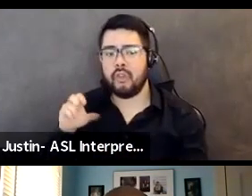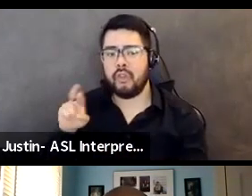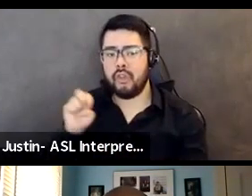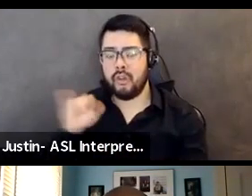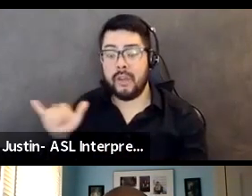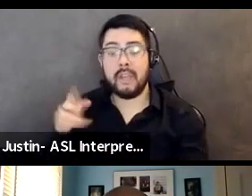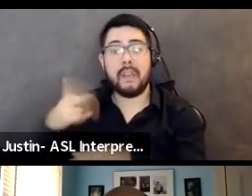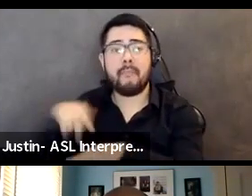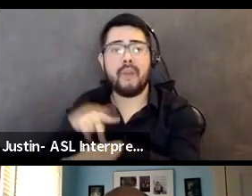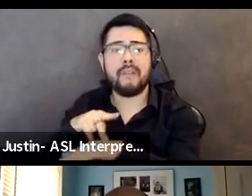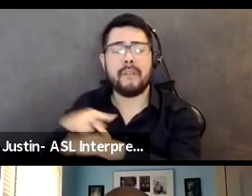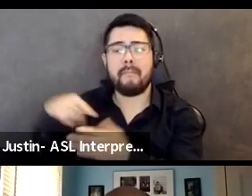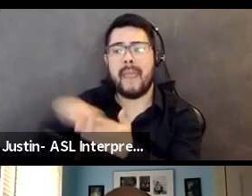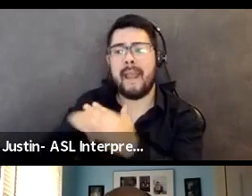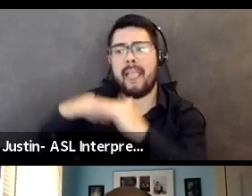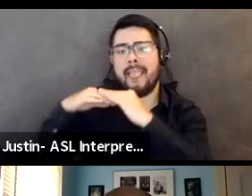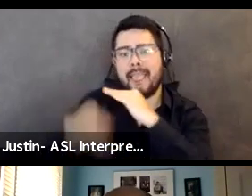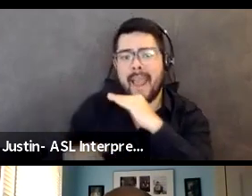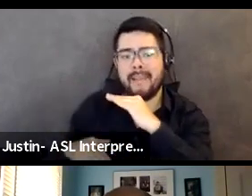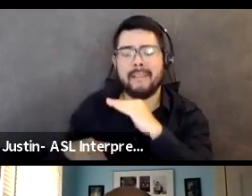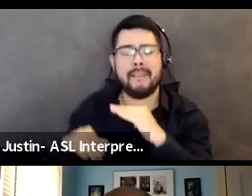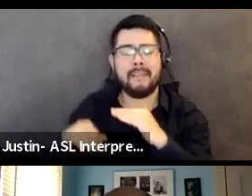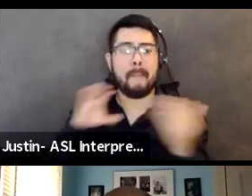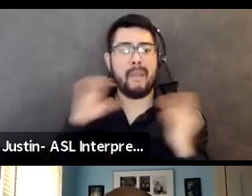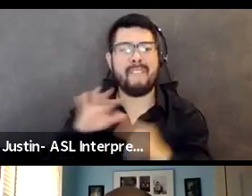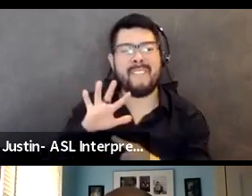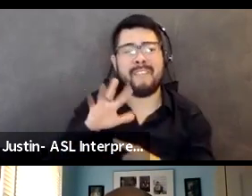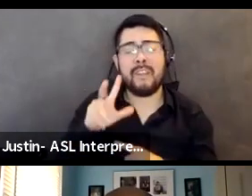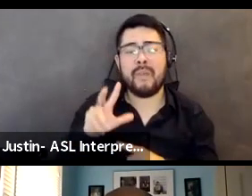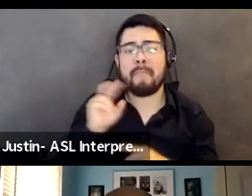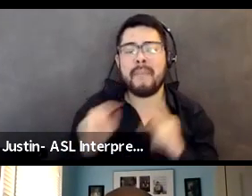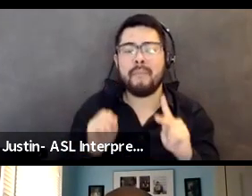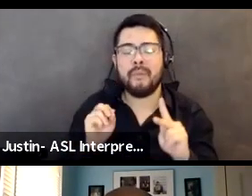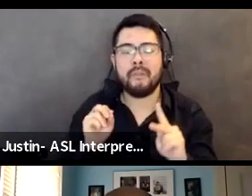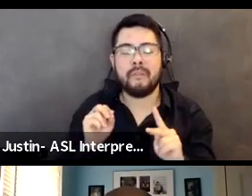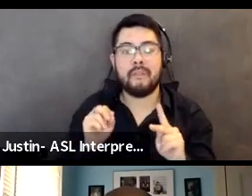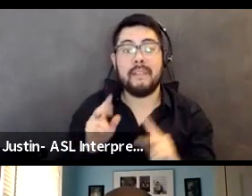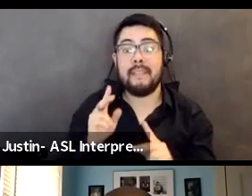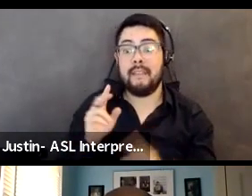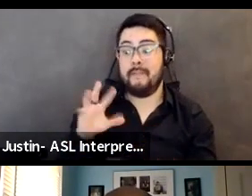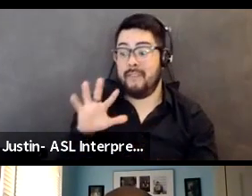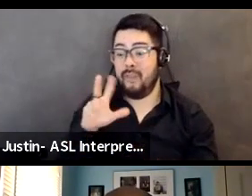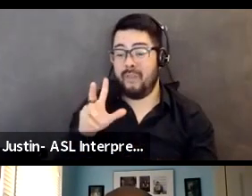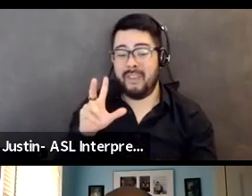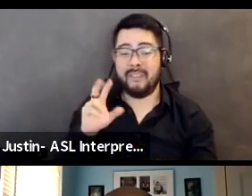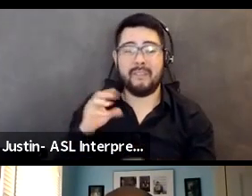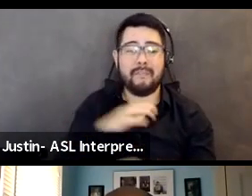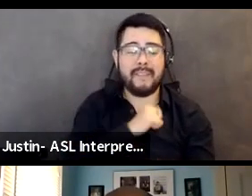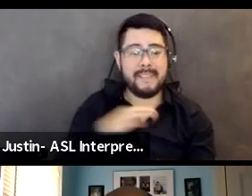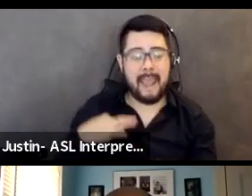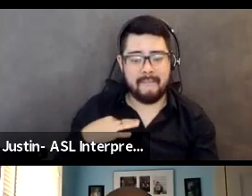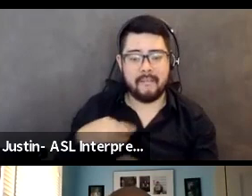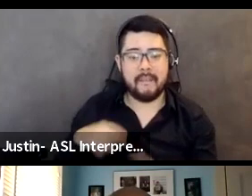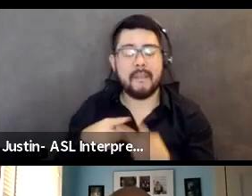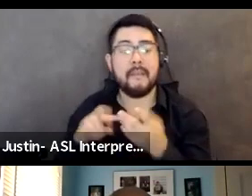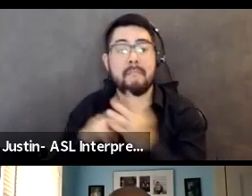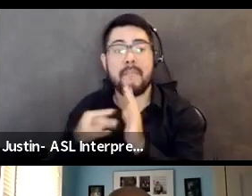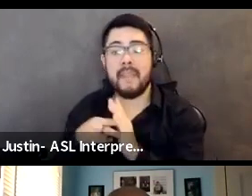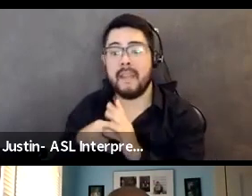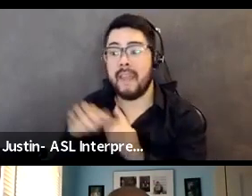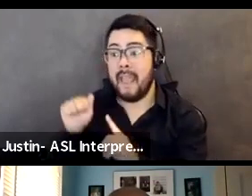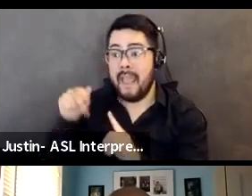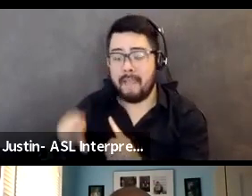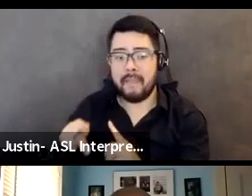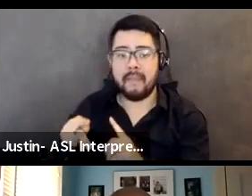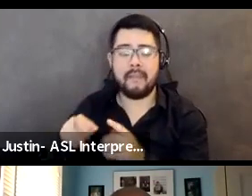gets paid less per hour than 53 of the staff she supervises their ap makes less than 170